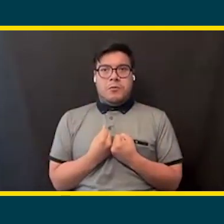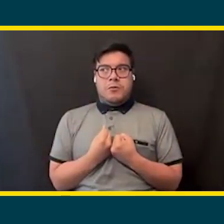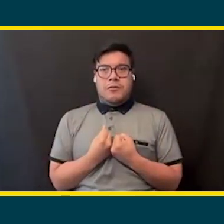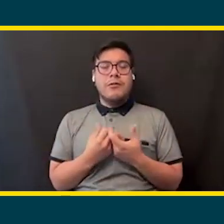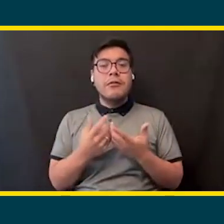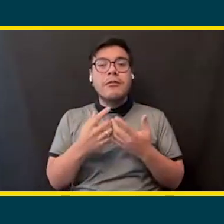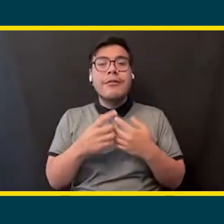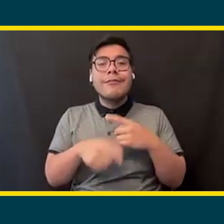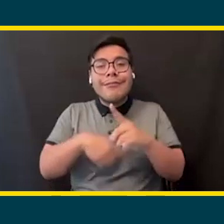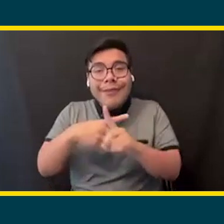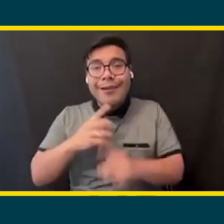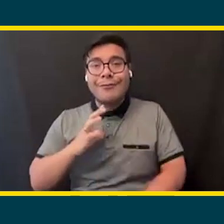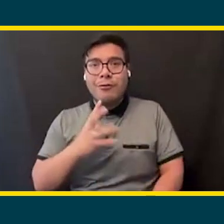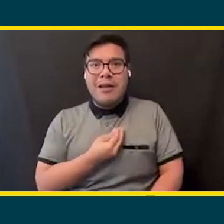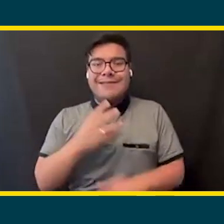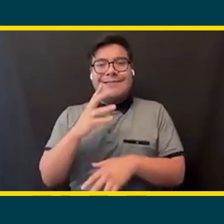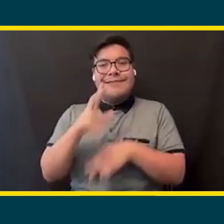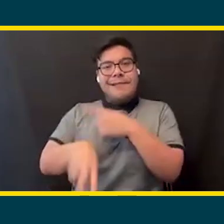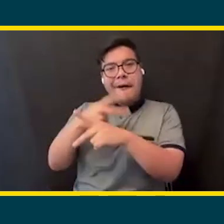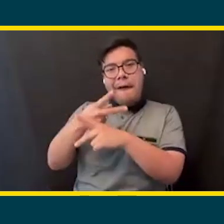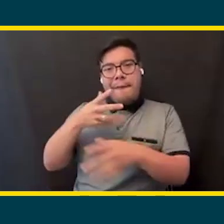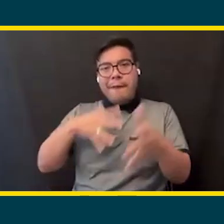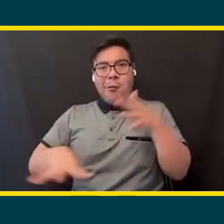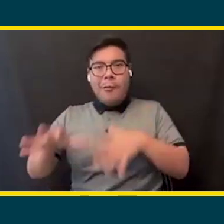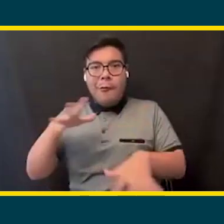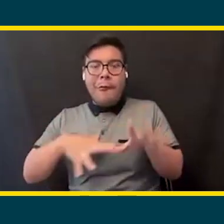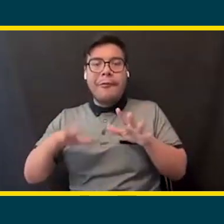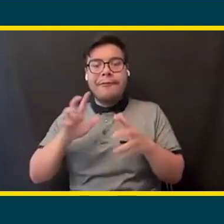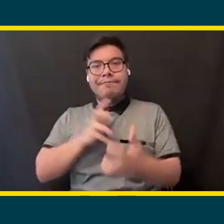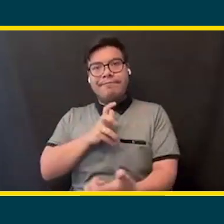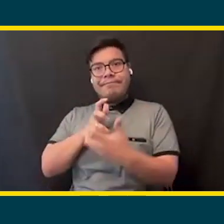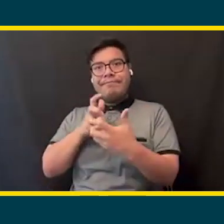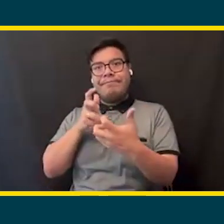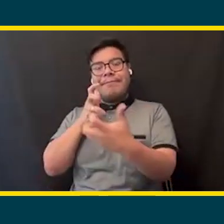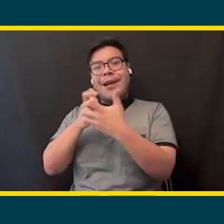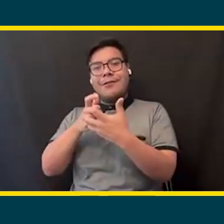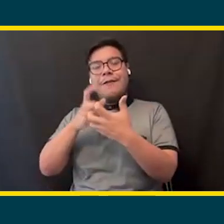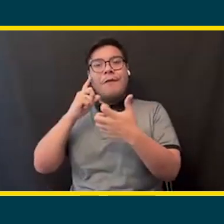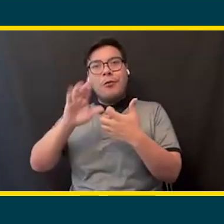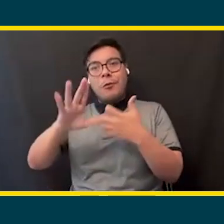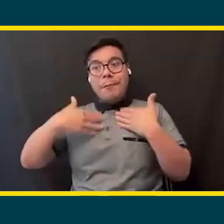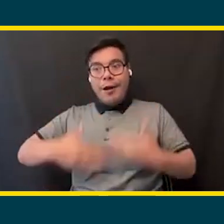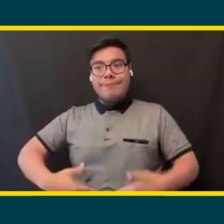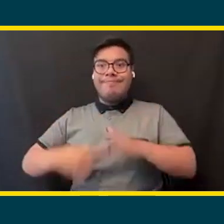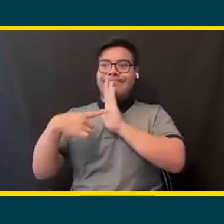with the kind of clothing that you sometimes have to wear in order for your body to present as the gender that you are wanting people